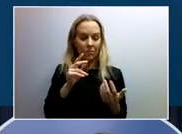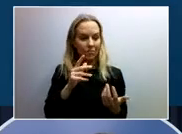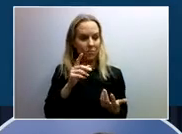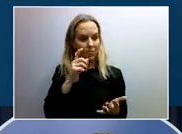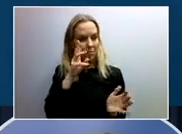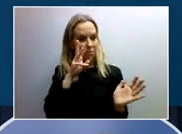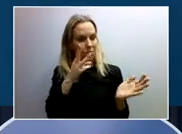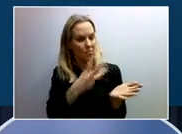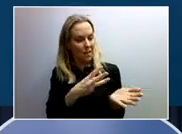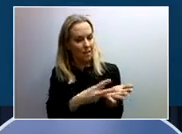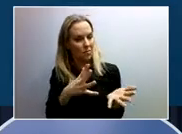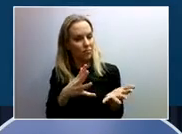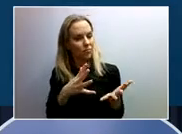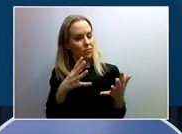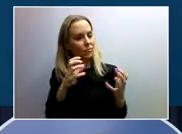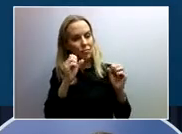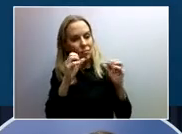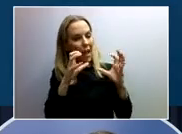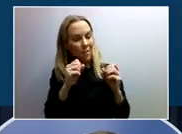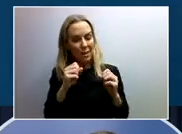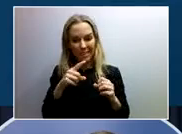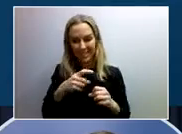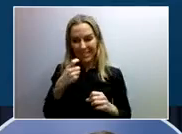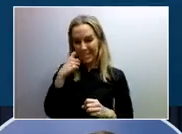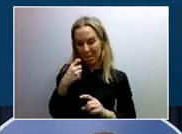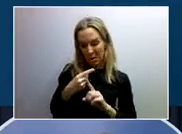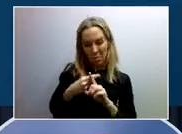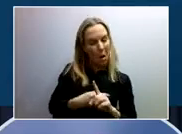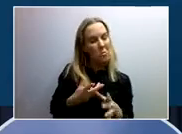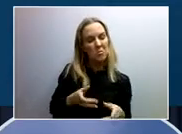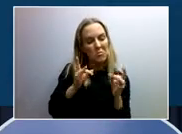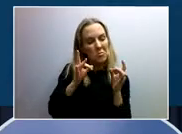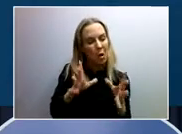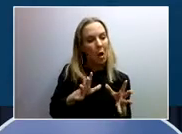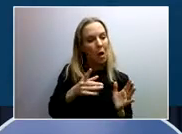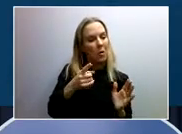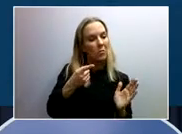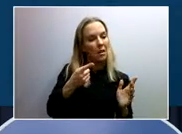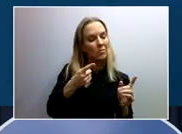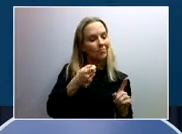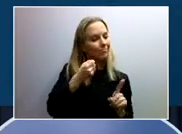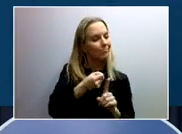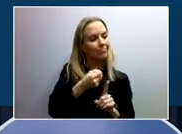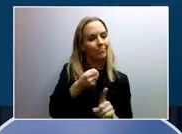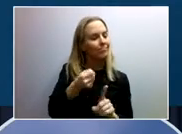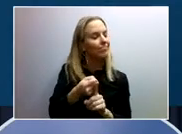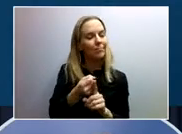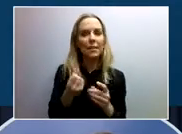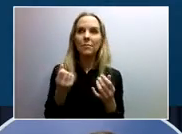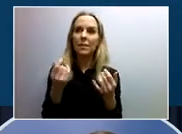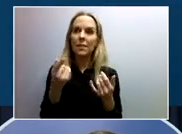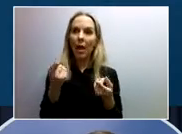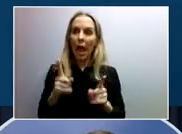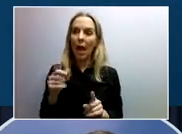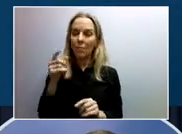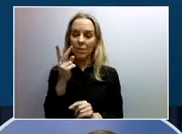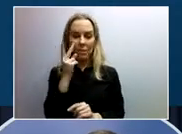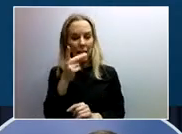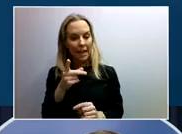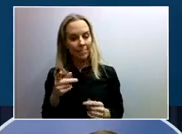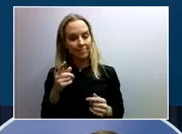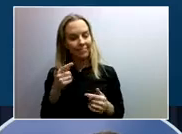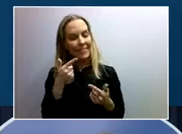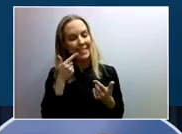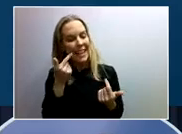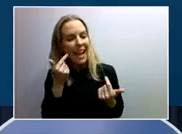the month that she had, it's just a reminder that there is pure, joyful light, even